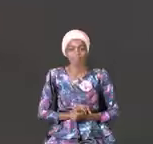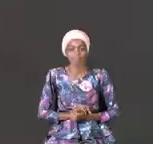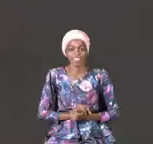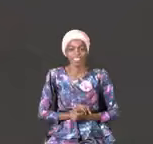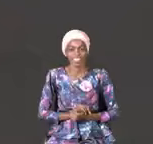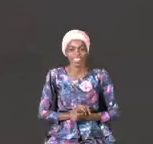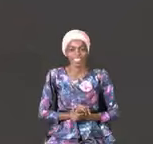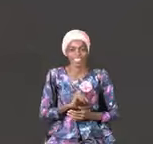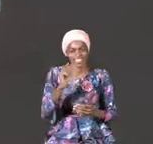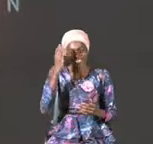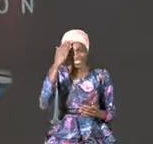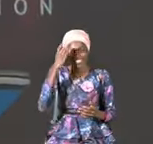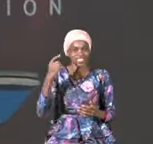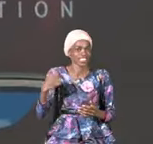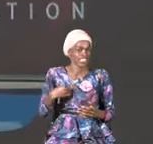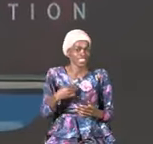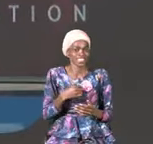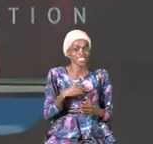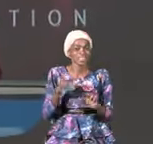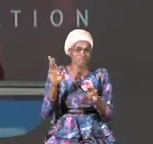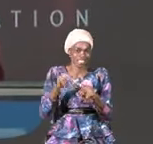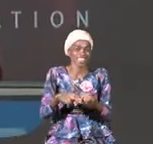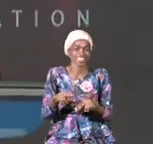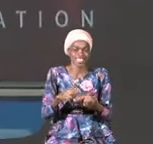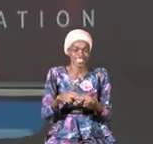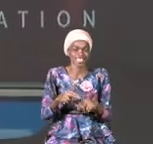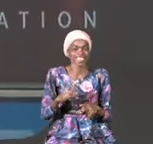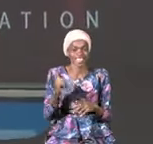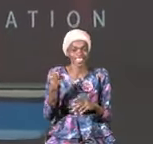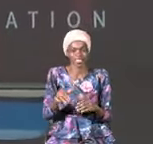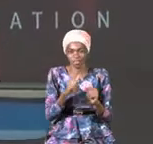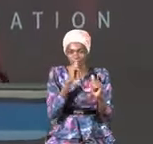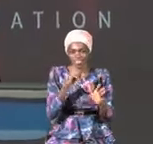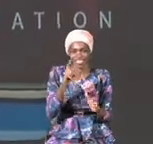You know, we started, you can sit down, God bless you.